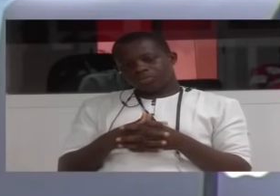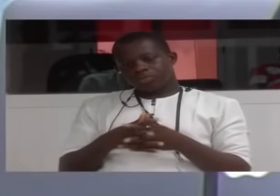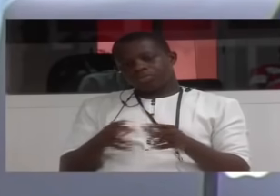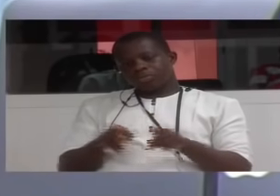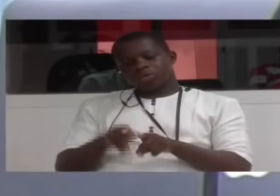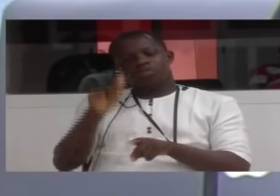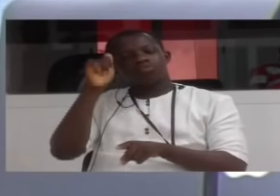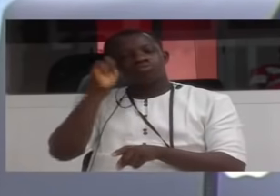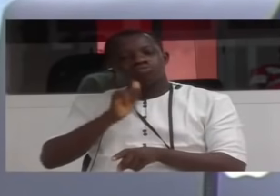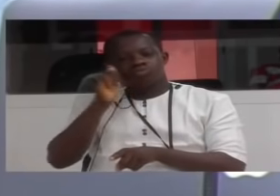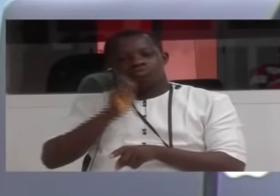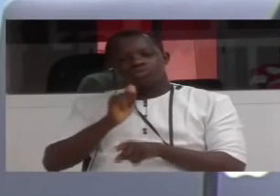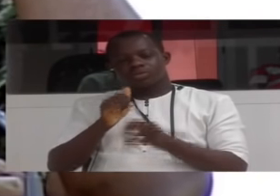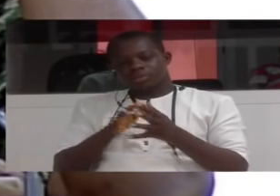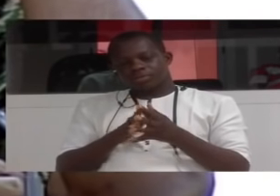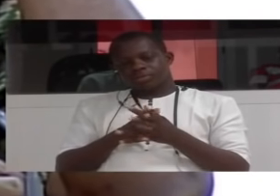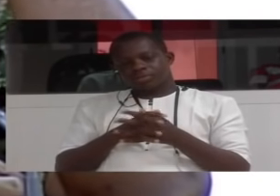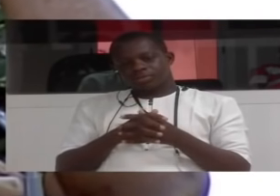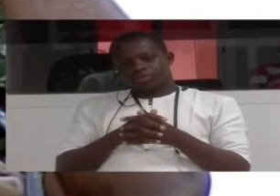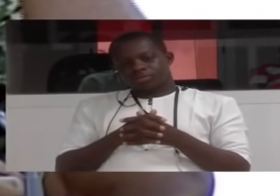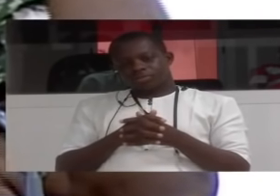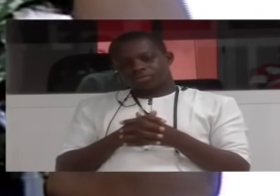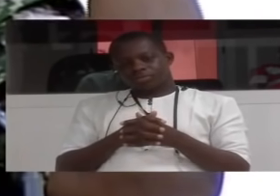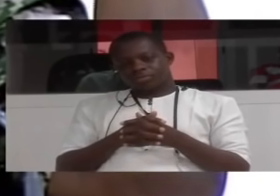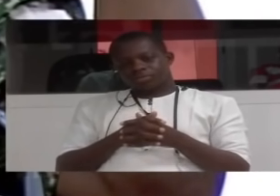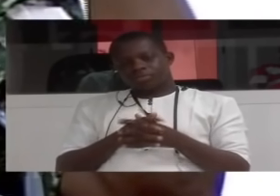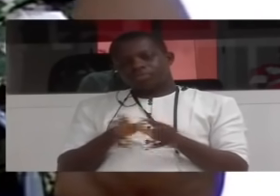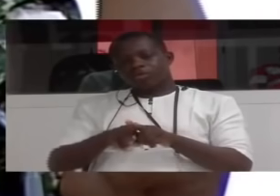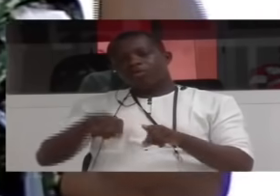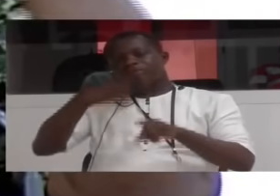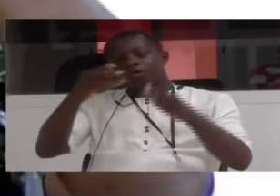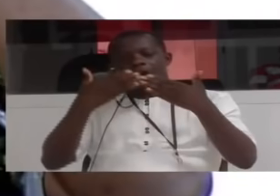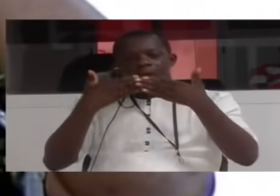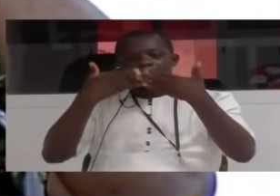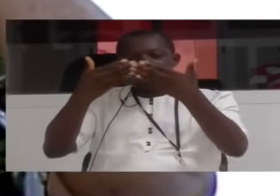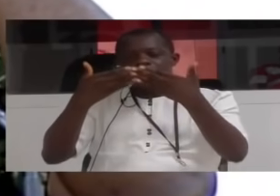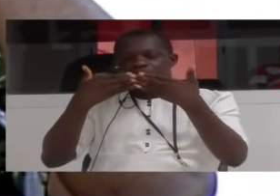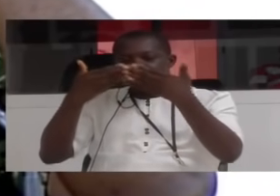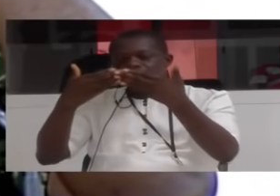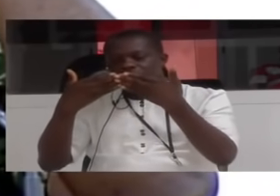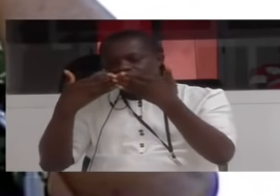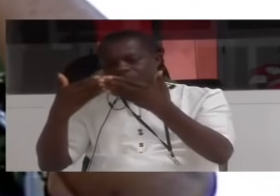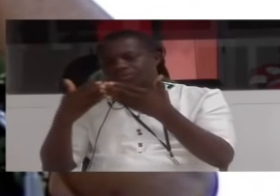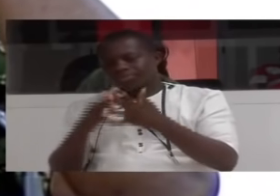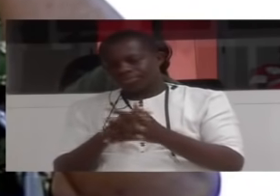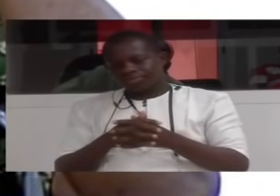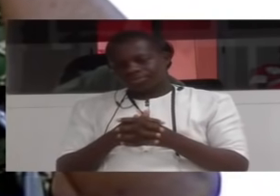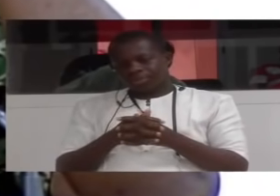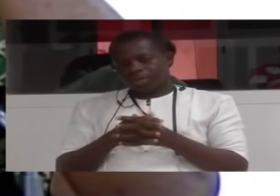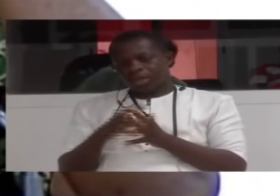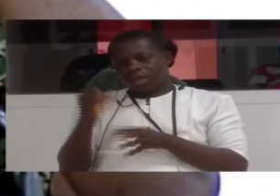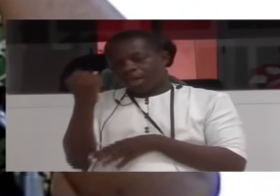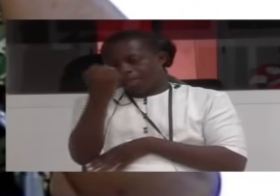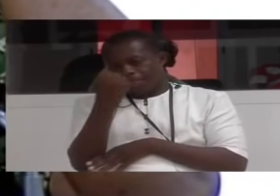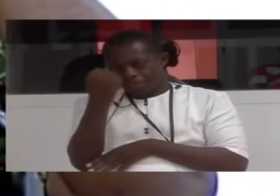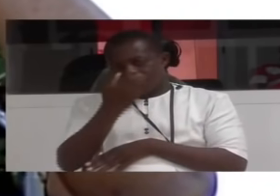don jëfëndo. He was using them. Pour ay xibar. To gather information. Ndaxte mussol